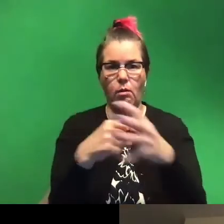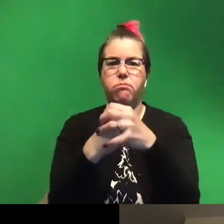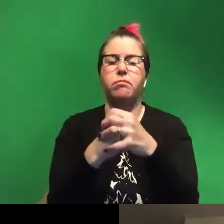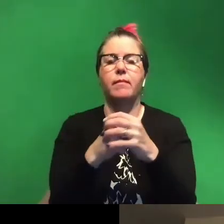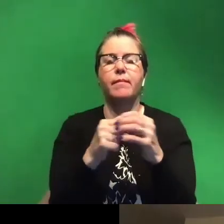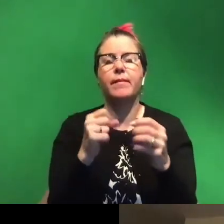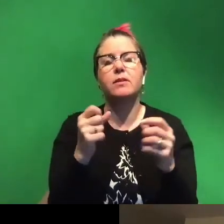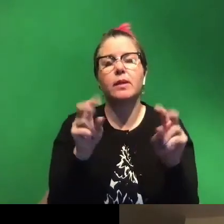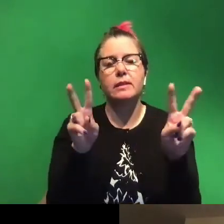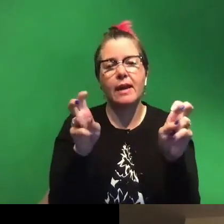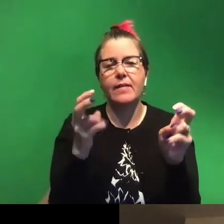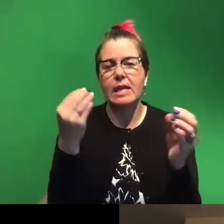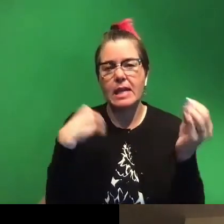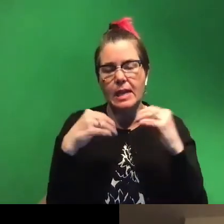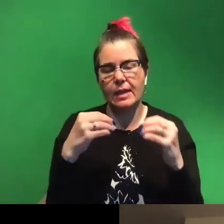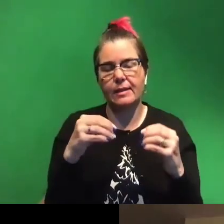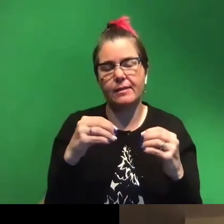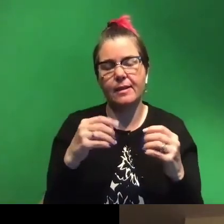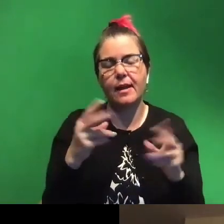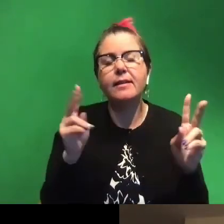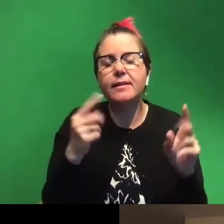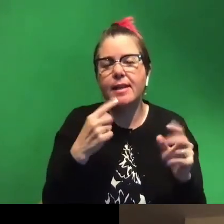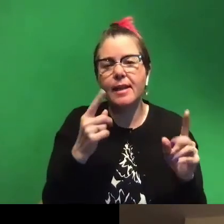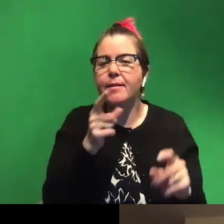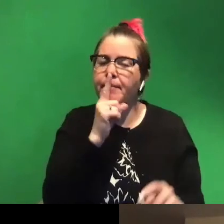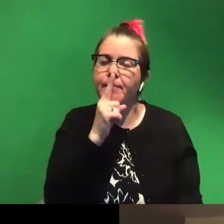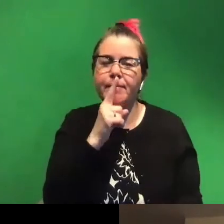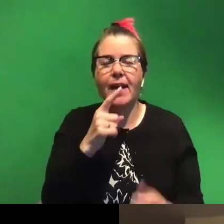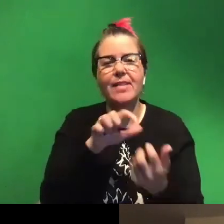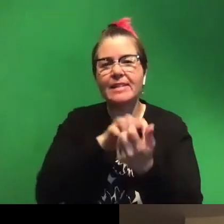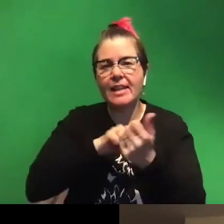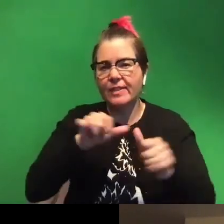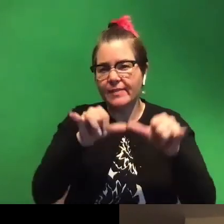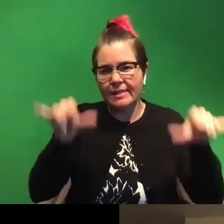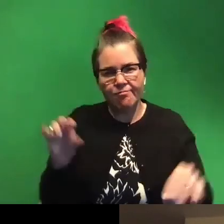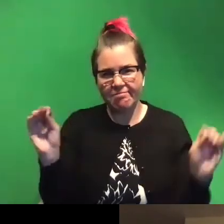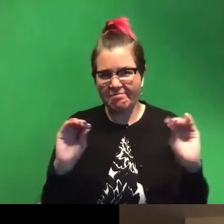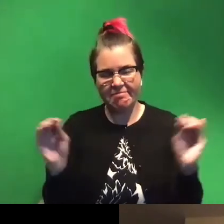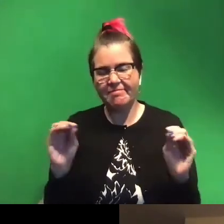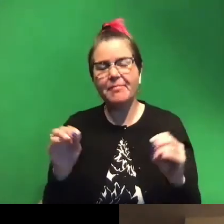eating. And I say eating, but it doesn't have a digestive system. It's just like